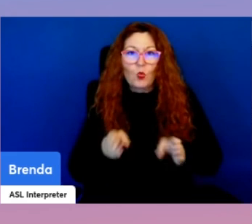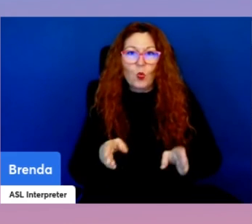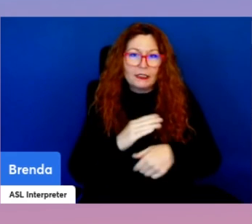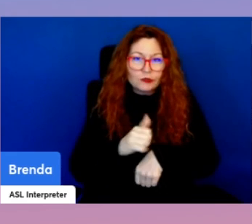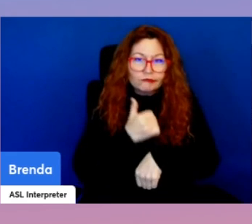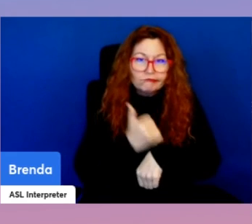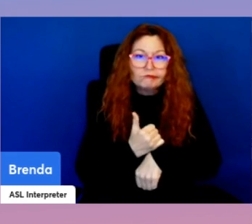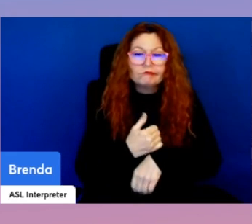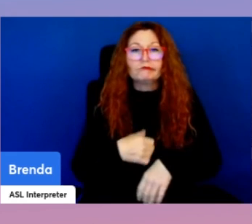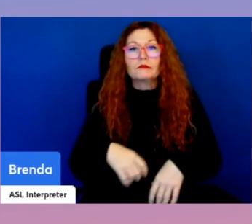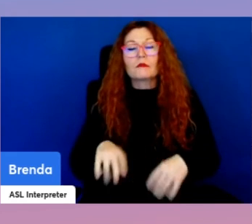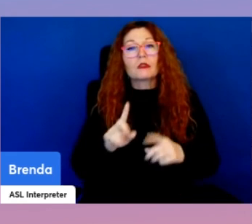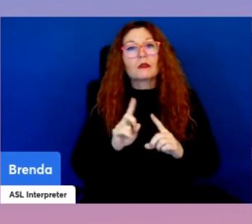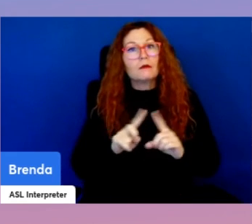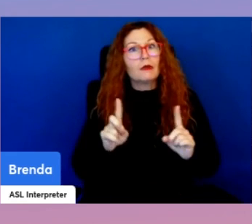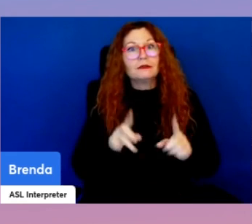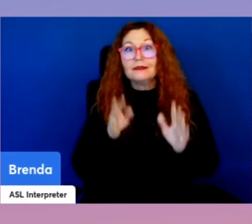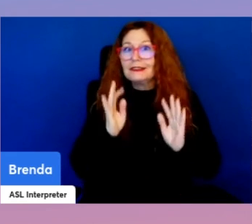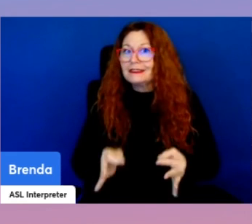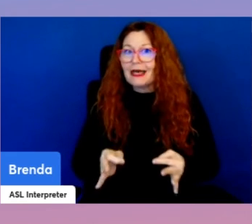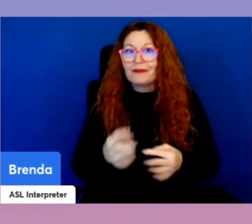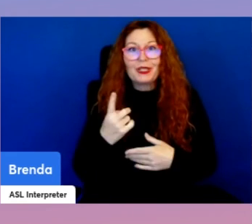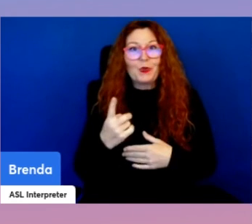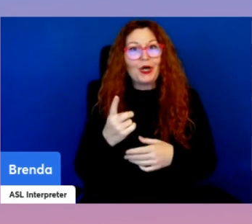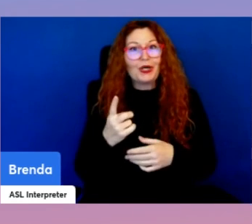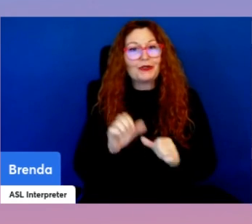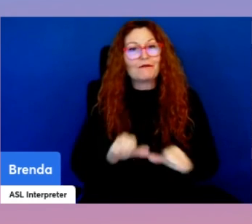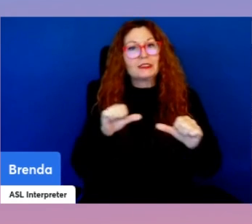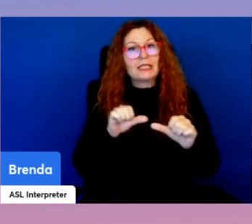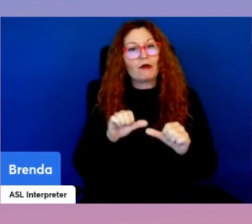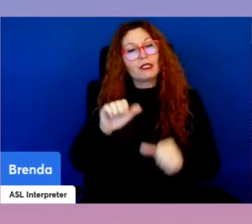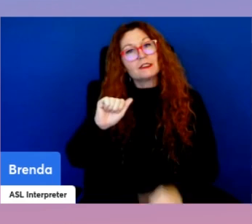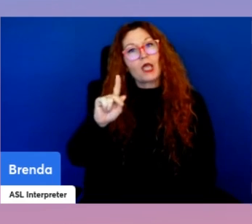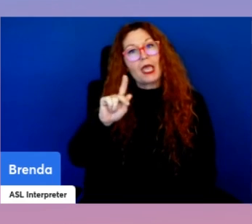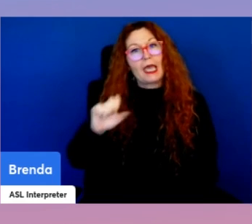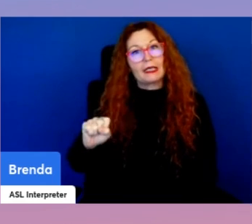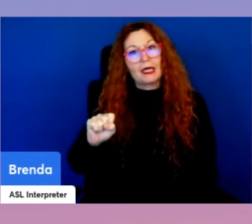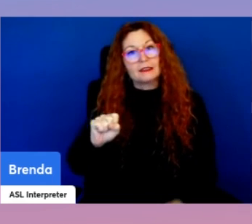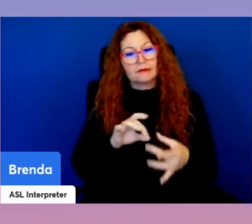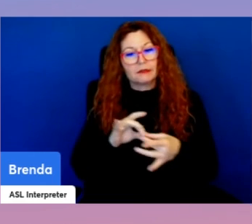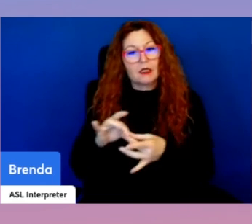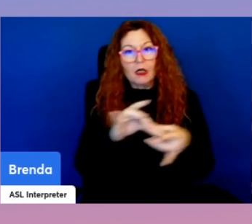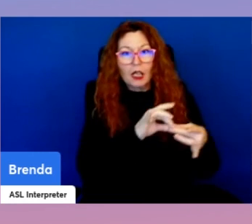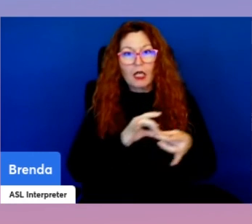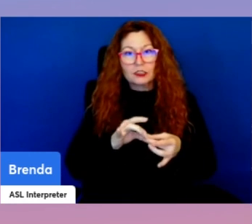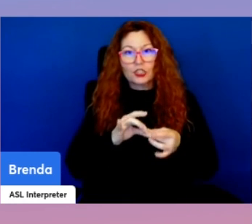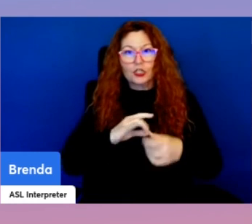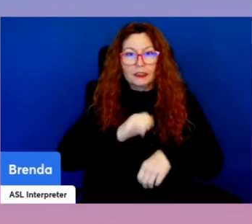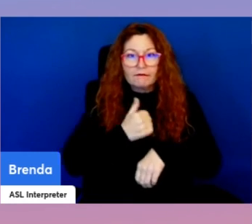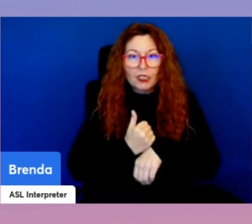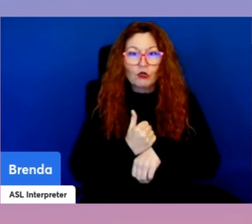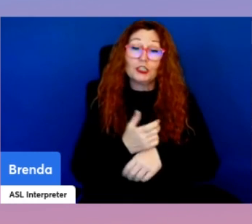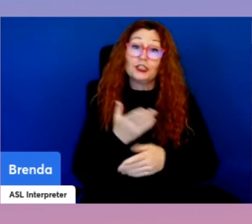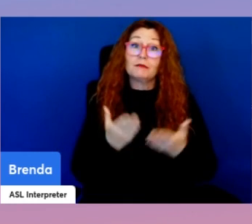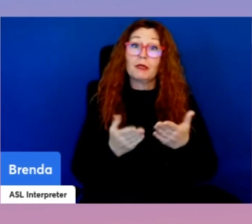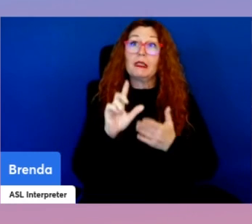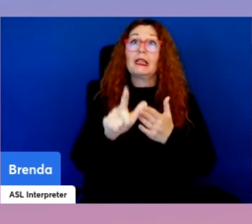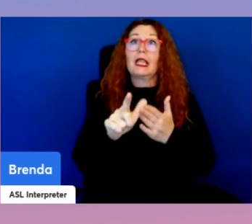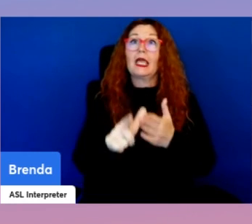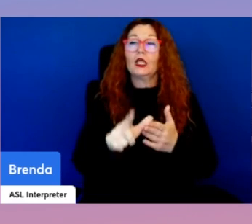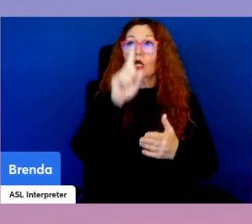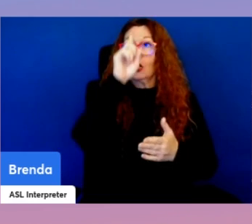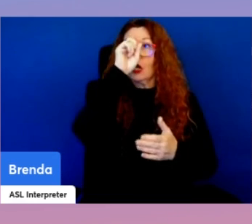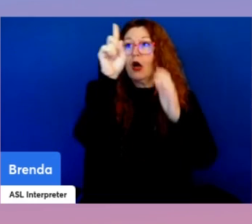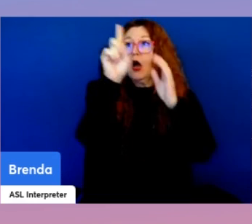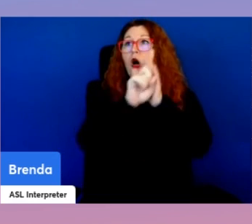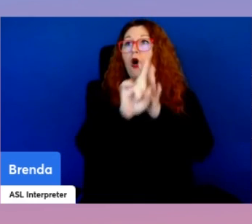this. But it's definitely one of those areas of your AKS cluster configuration that might come up as an afterthought, and you might get smacked